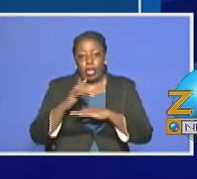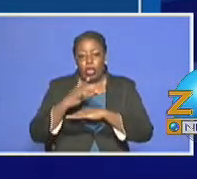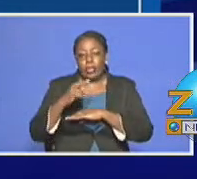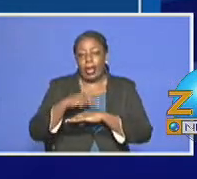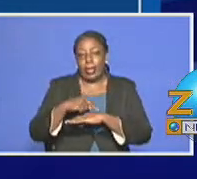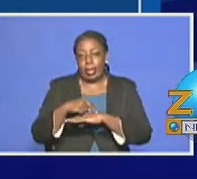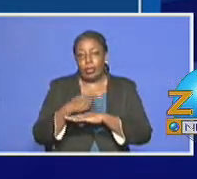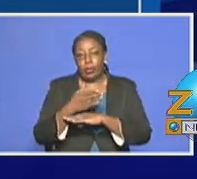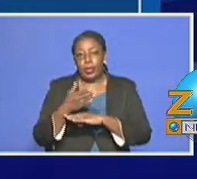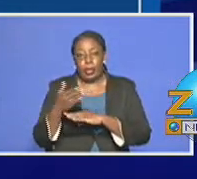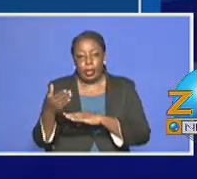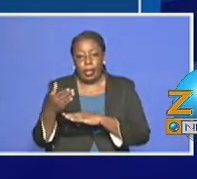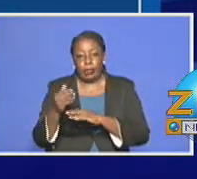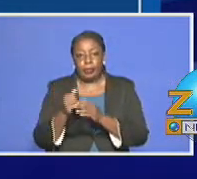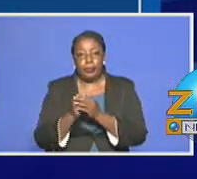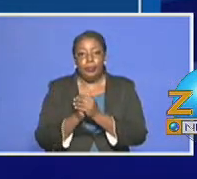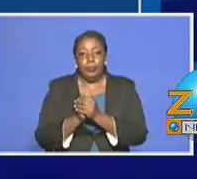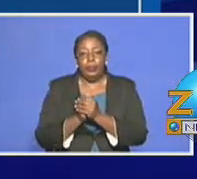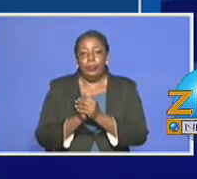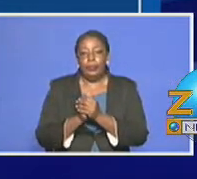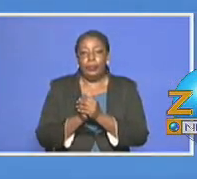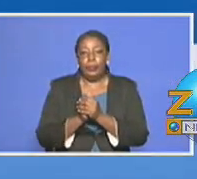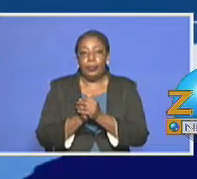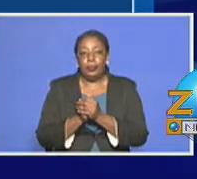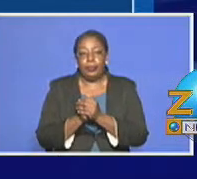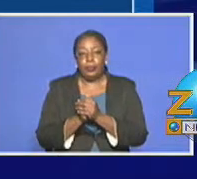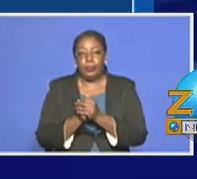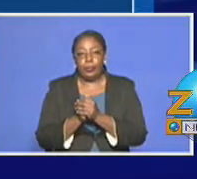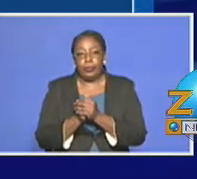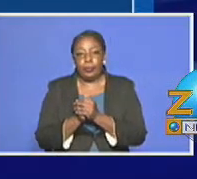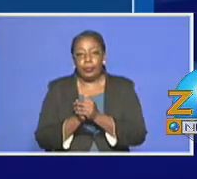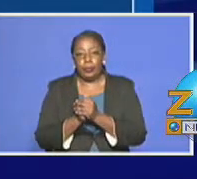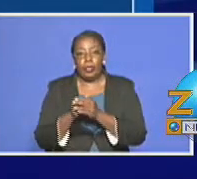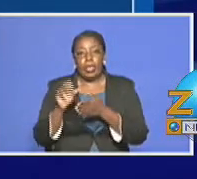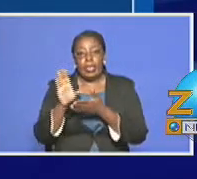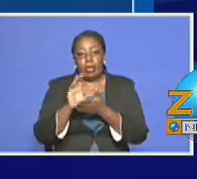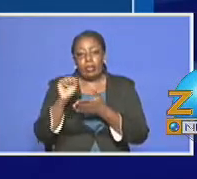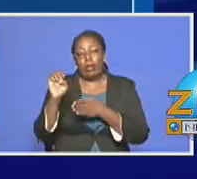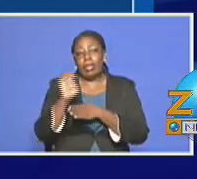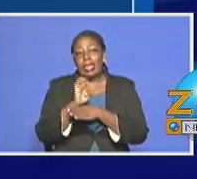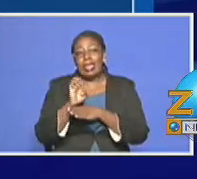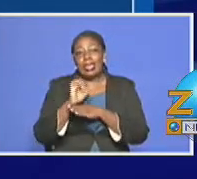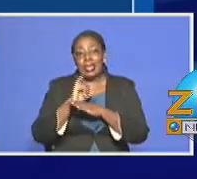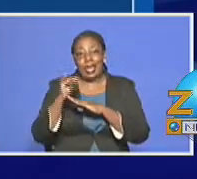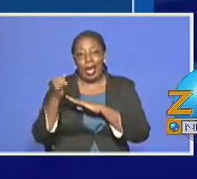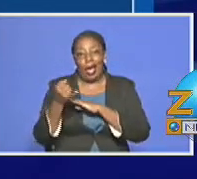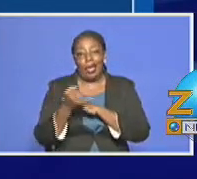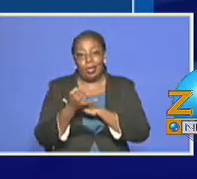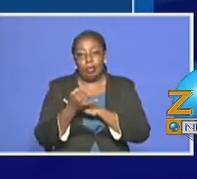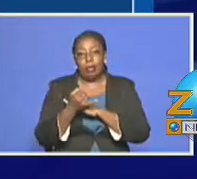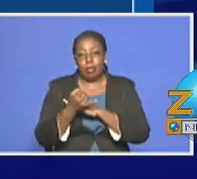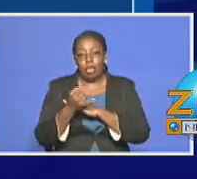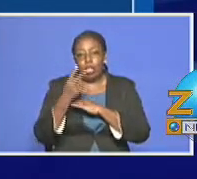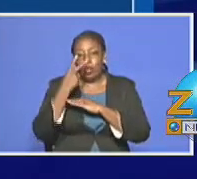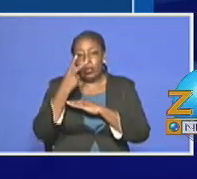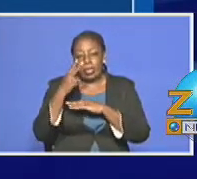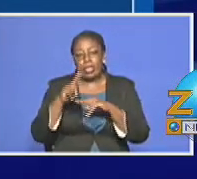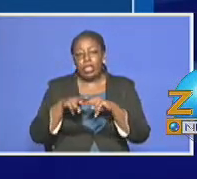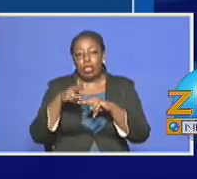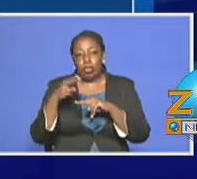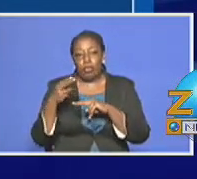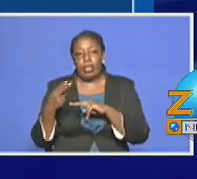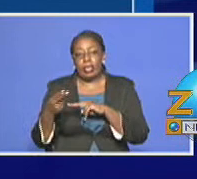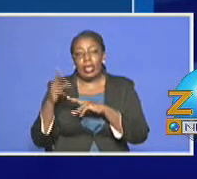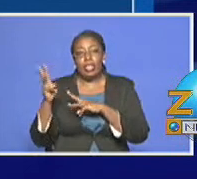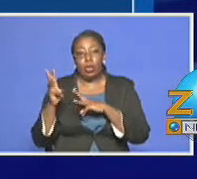at 9:12 in the morning with a low tide at 3:10 in the afternoon. In the Central and Southeastern Islands, we also see a significant decrease in